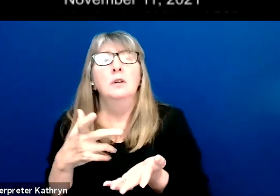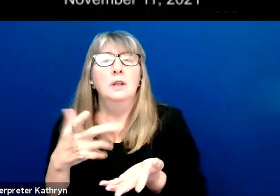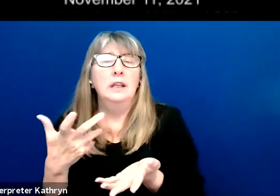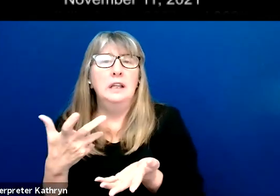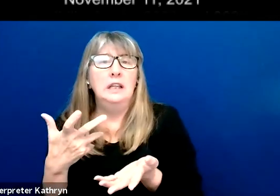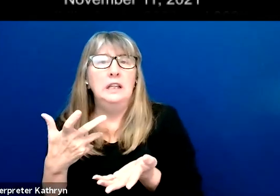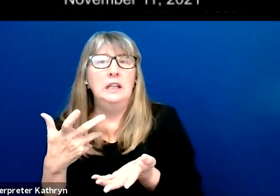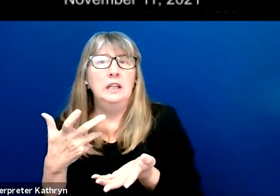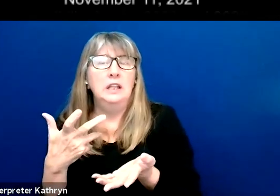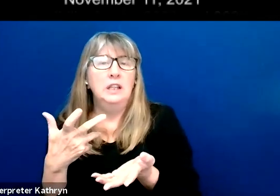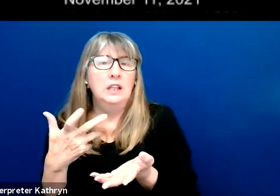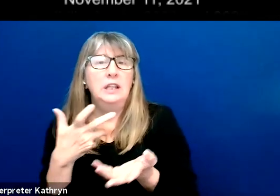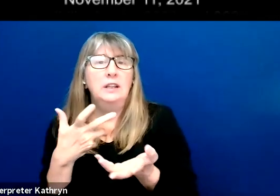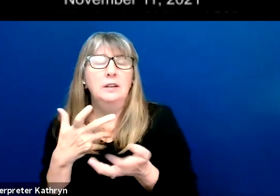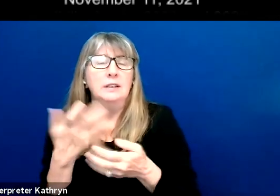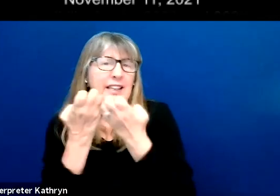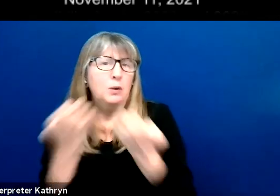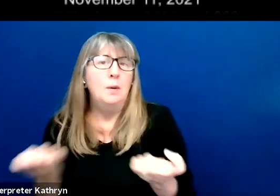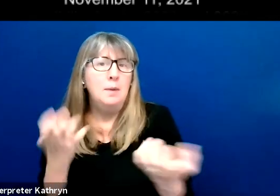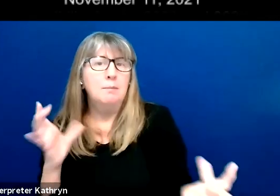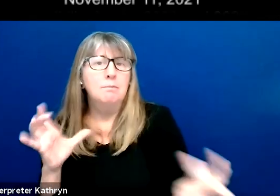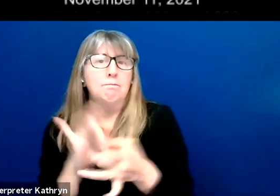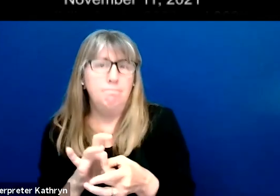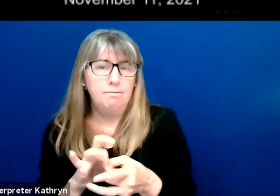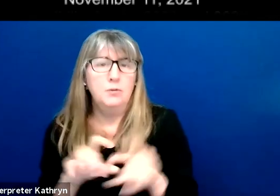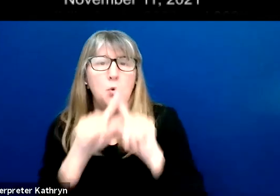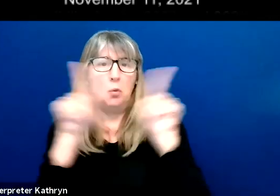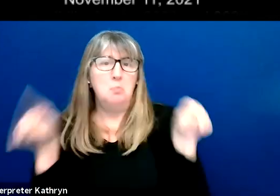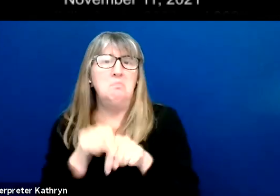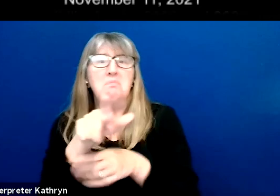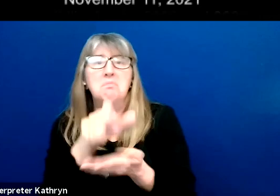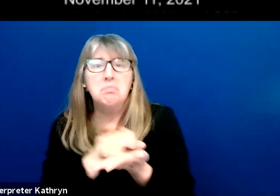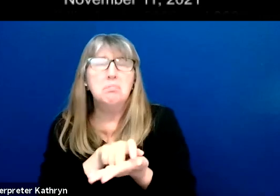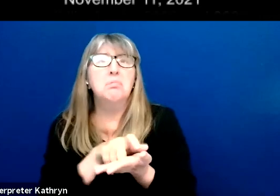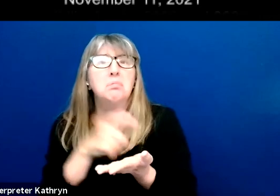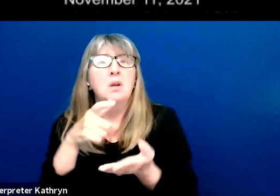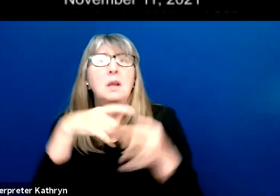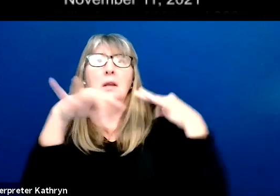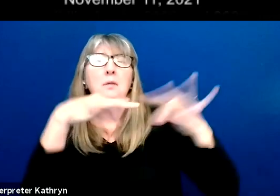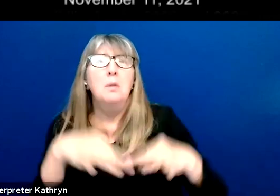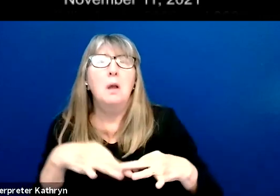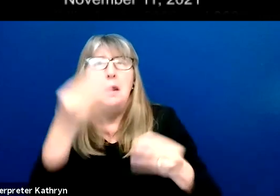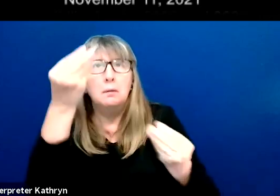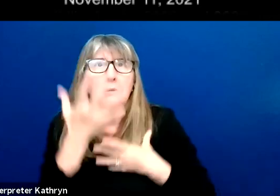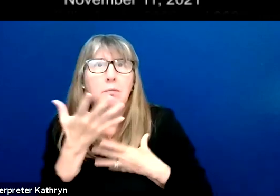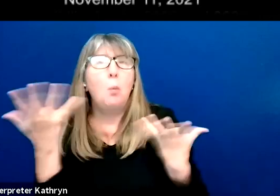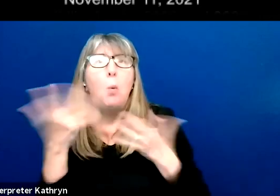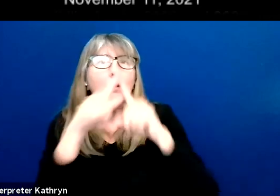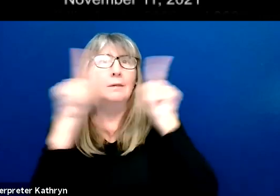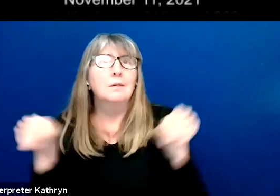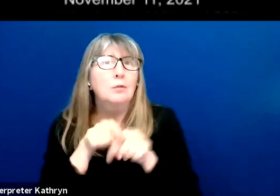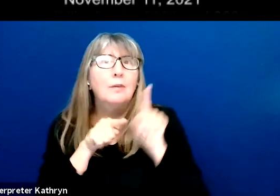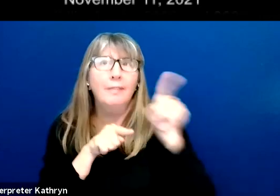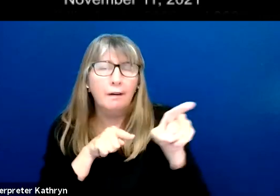computer. iPhones have screen readers built in nowadays. Windows computers have sort of a